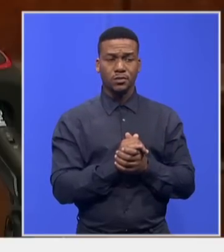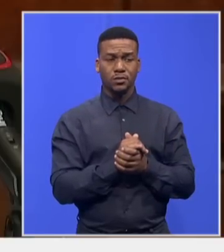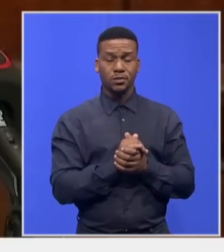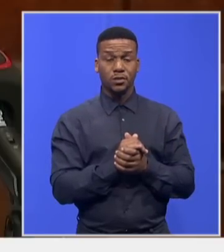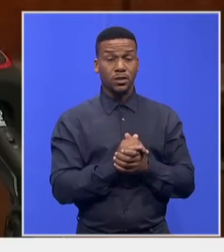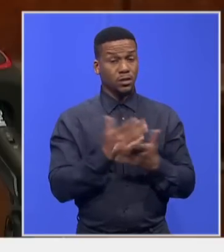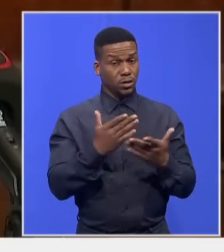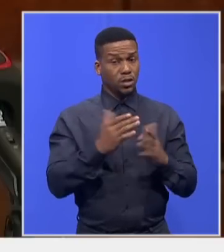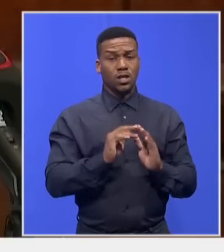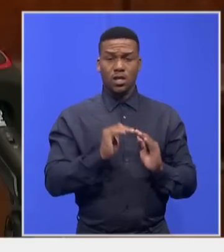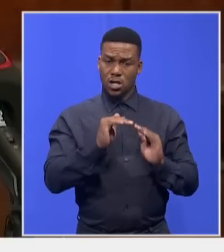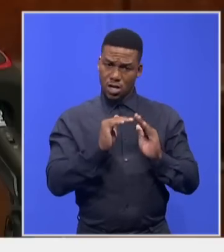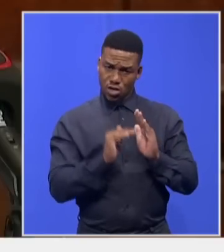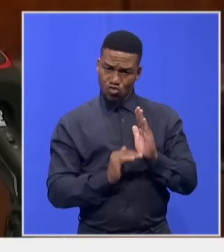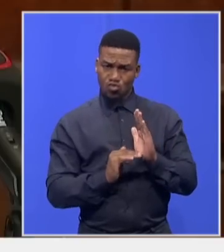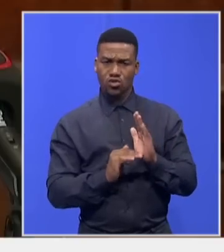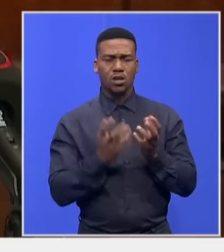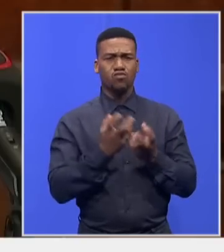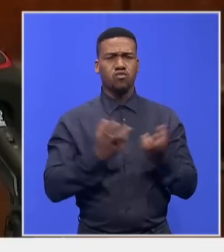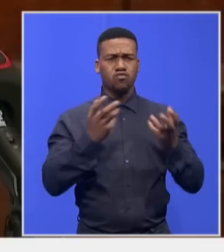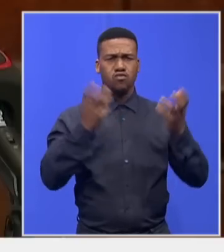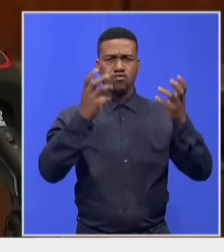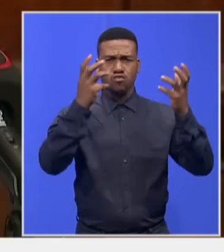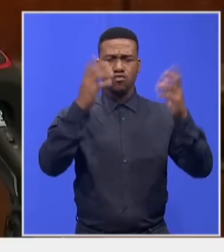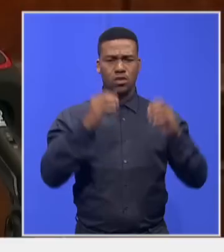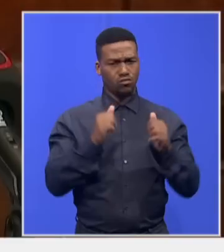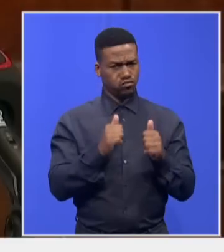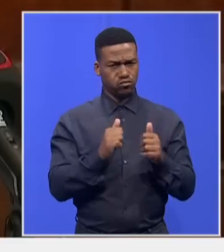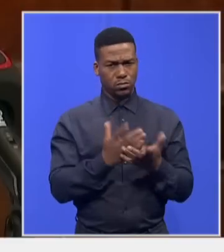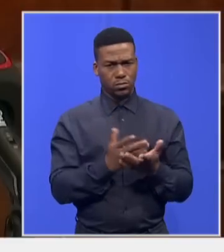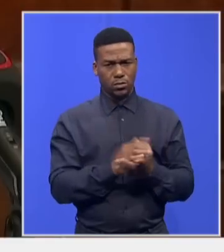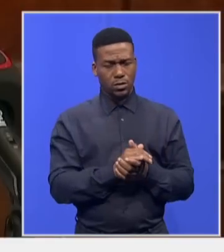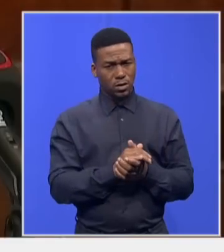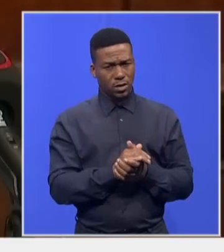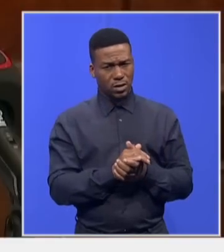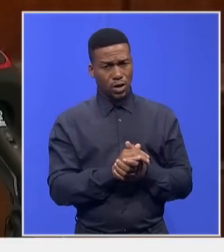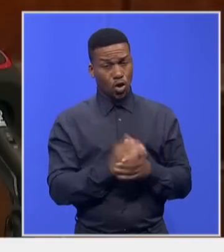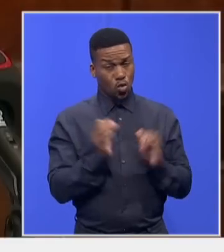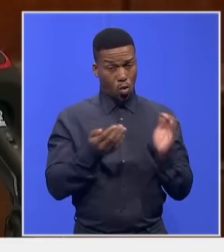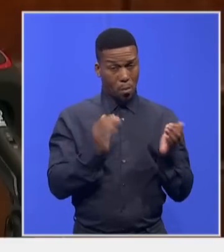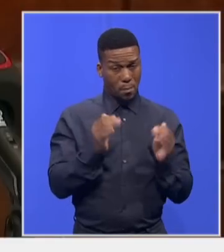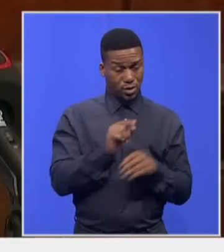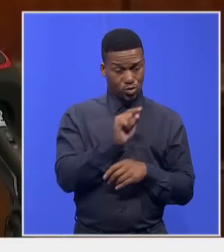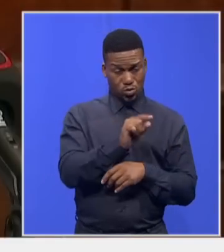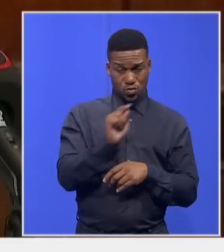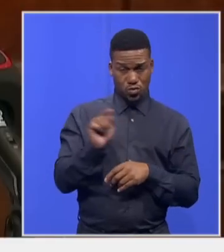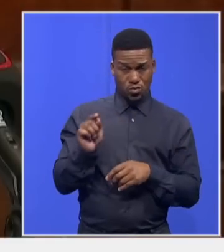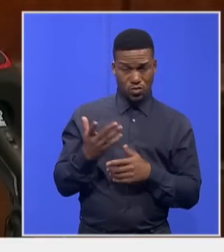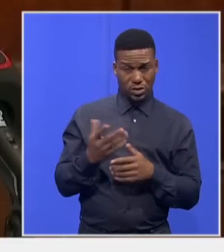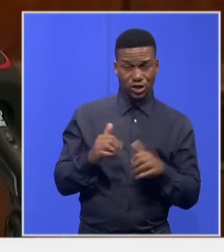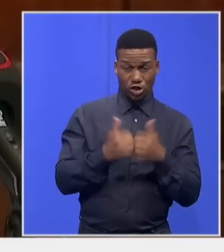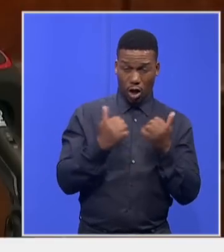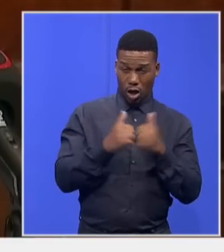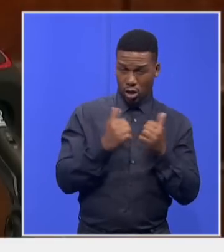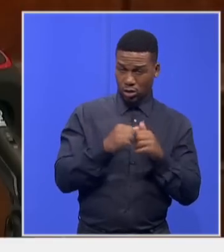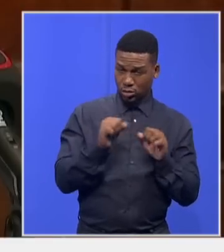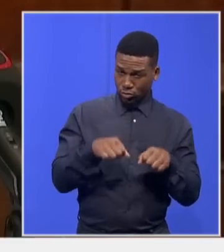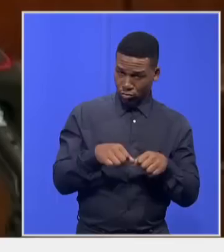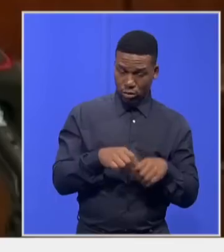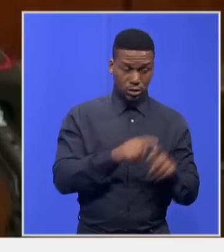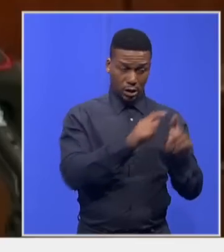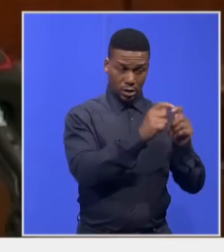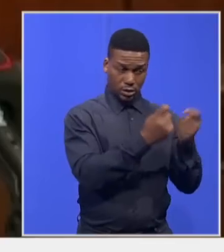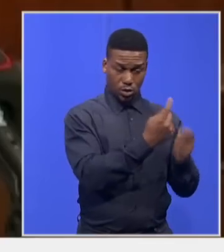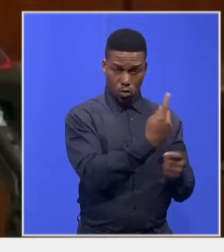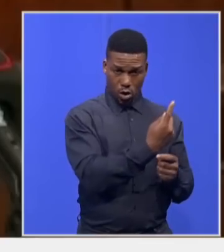reducing emissions has been overwhelming in comparison to the other stations. So that's the Tier 1